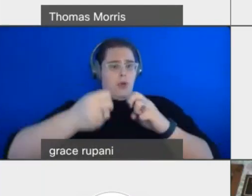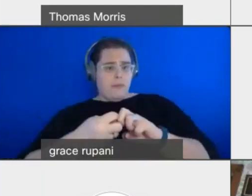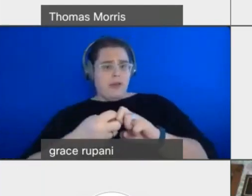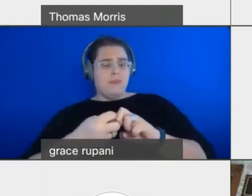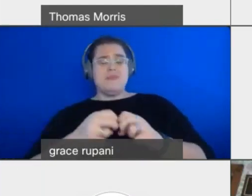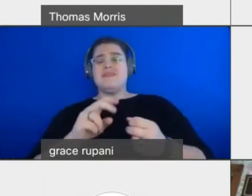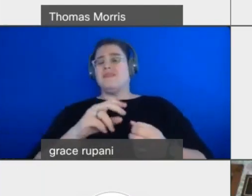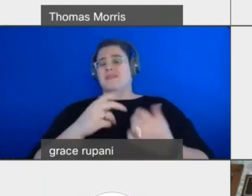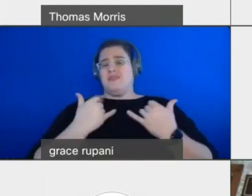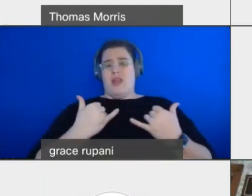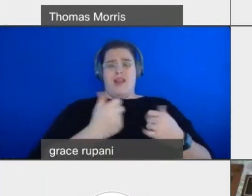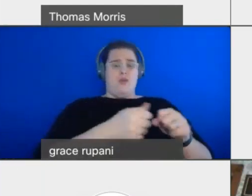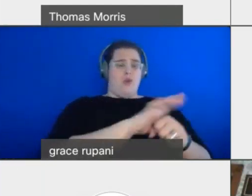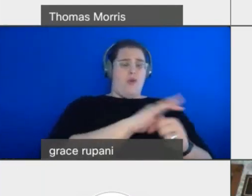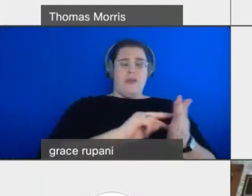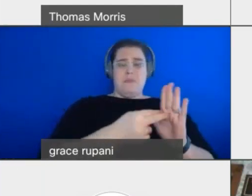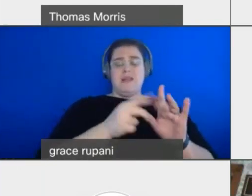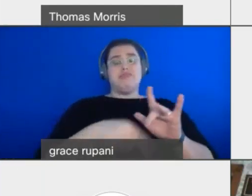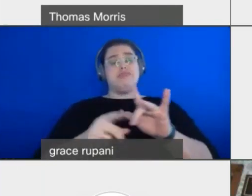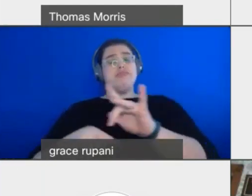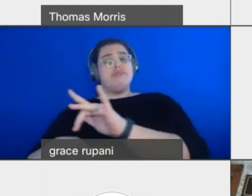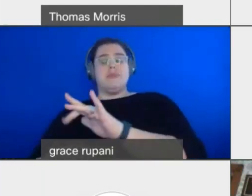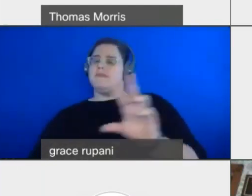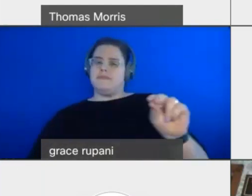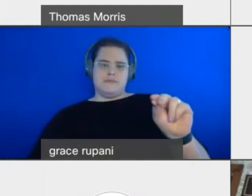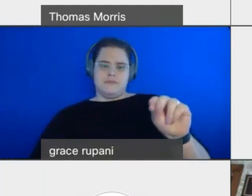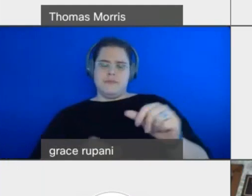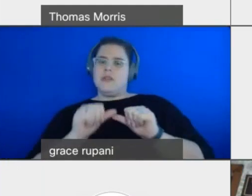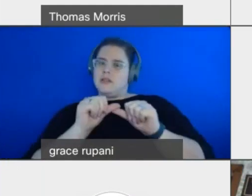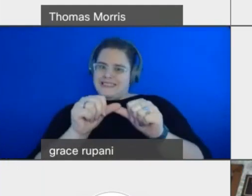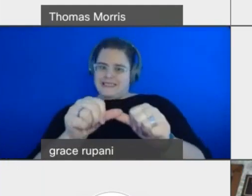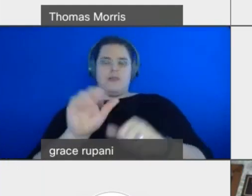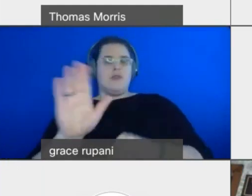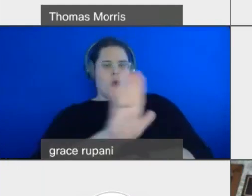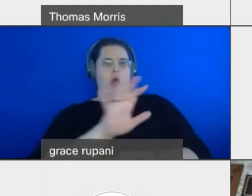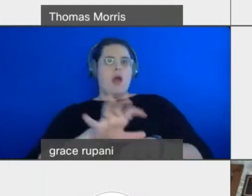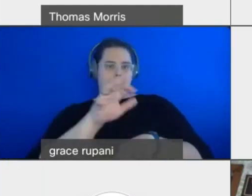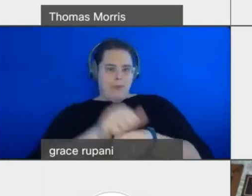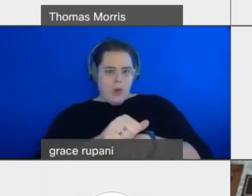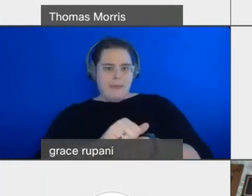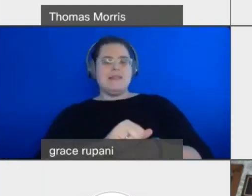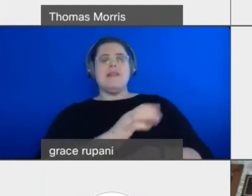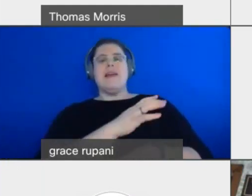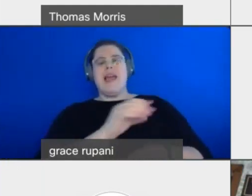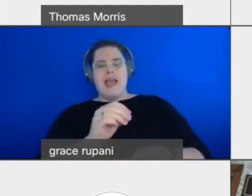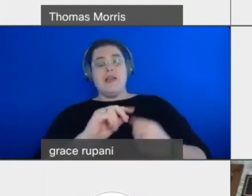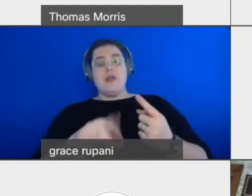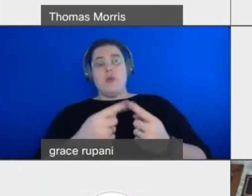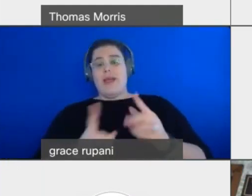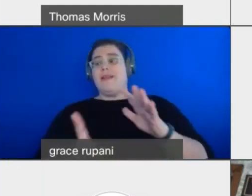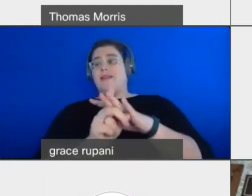with necessary healthcare and consulting with the healthcare provider about how that can occur.